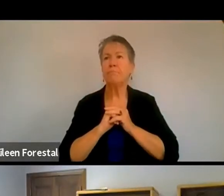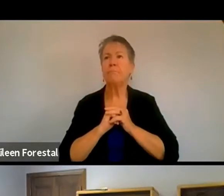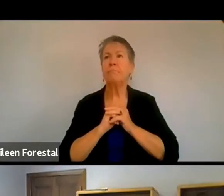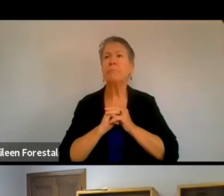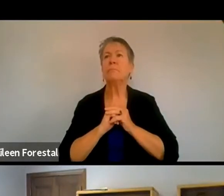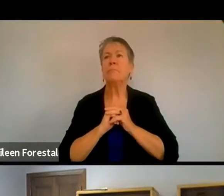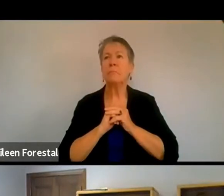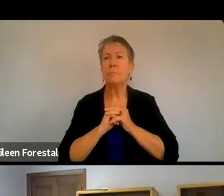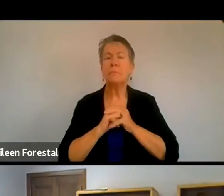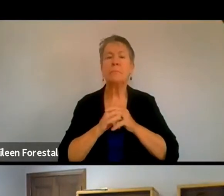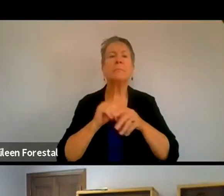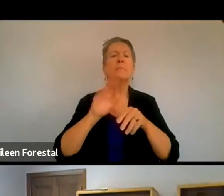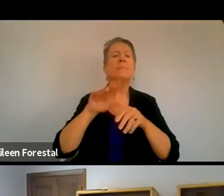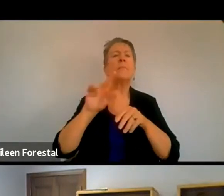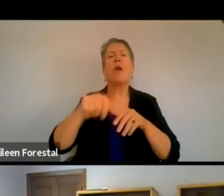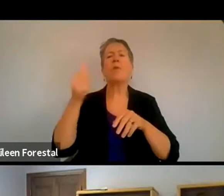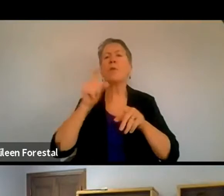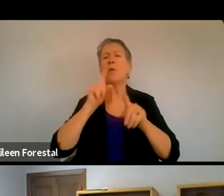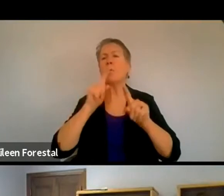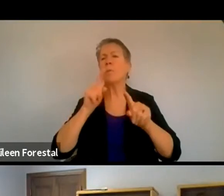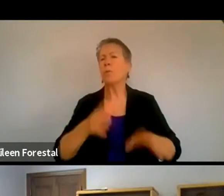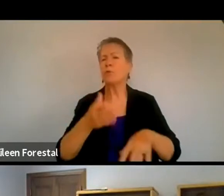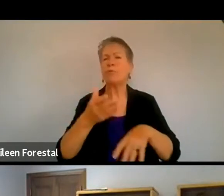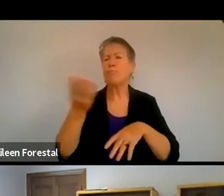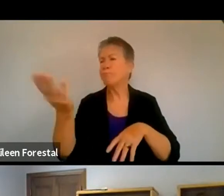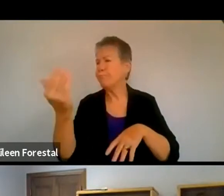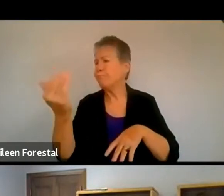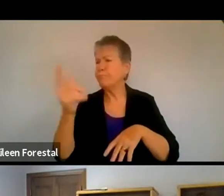Flanagan. Brenda?